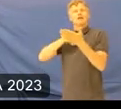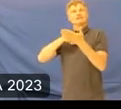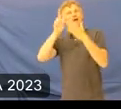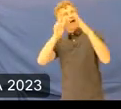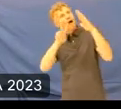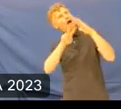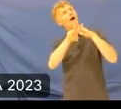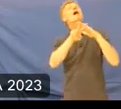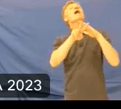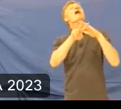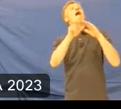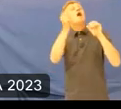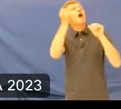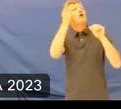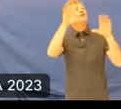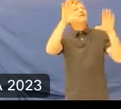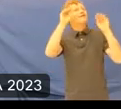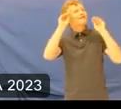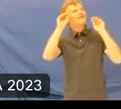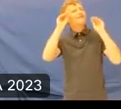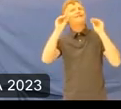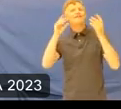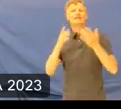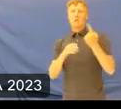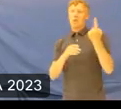maxims do? So be polite was one.